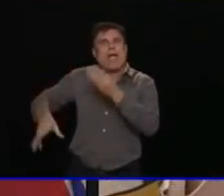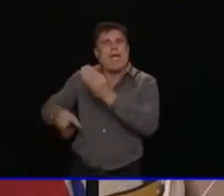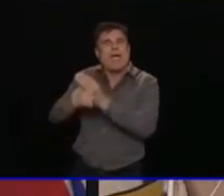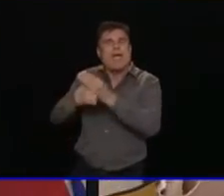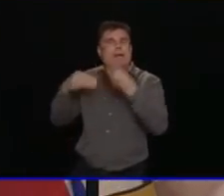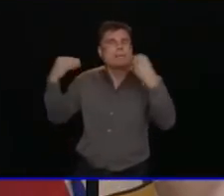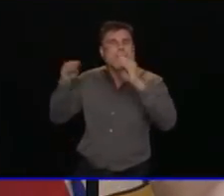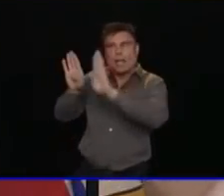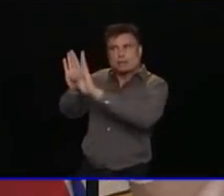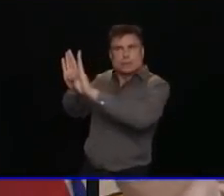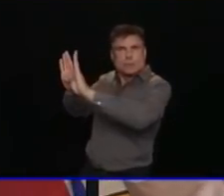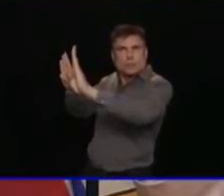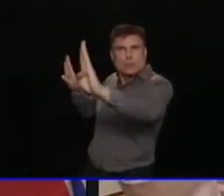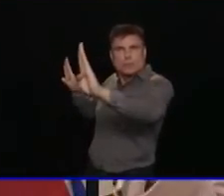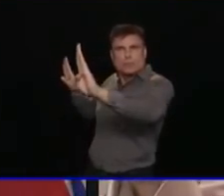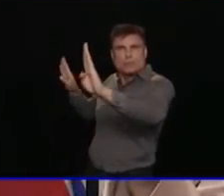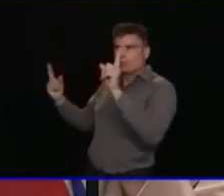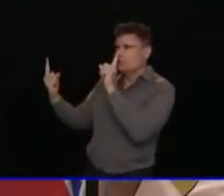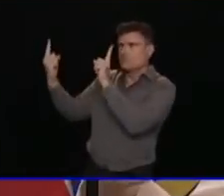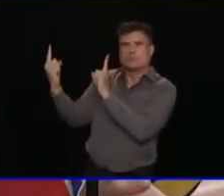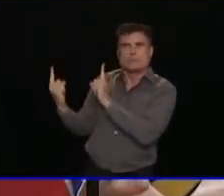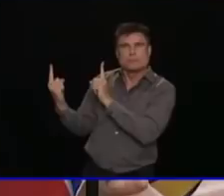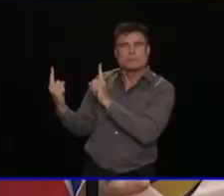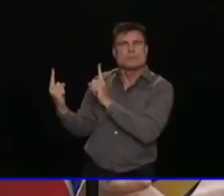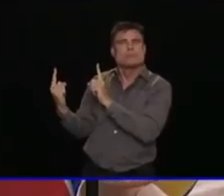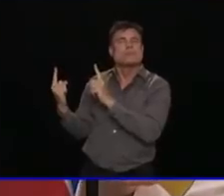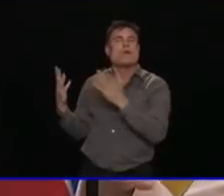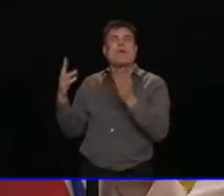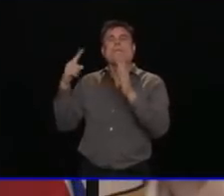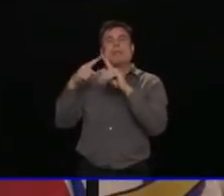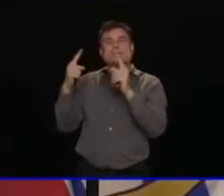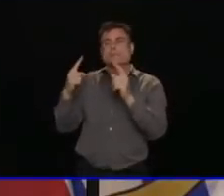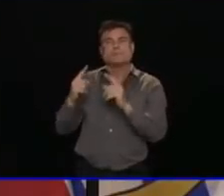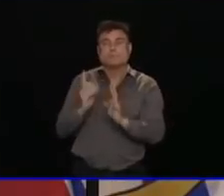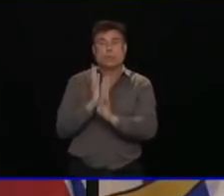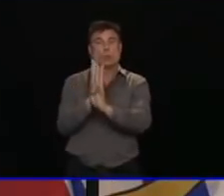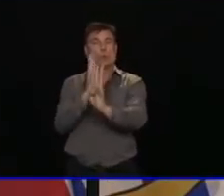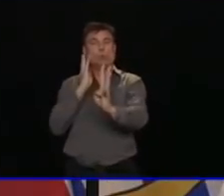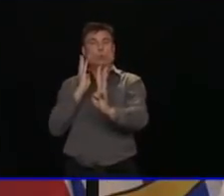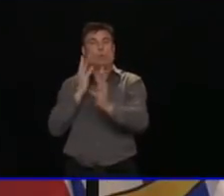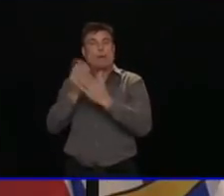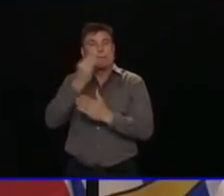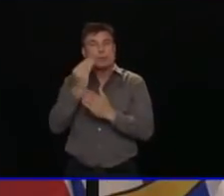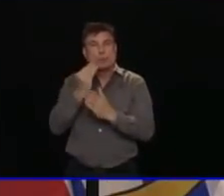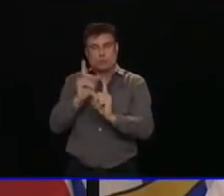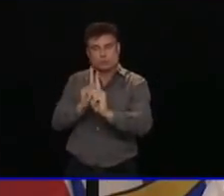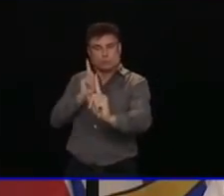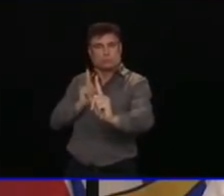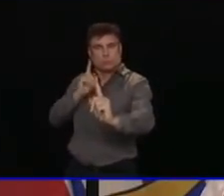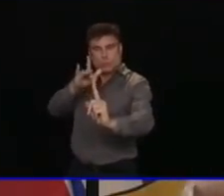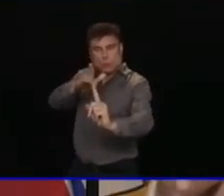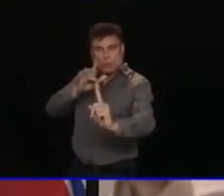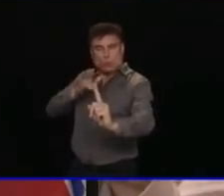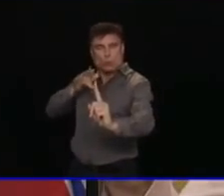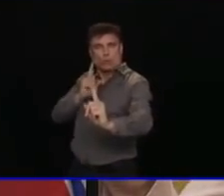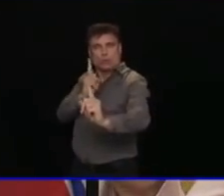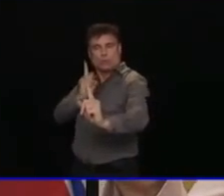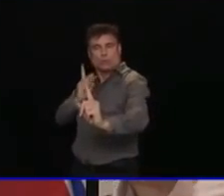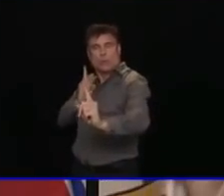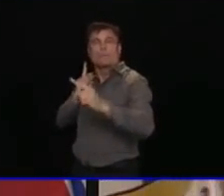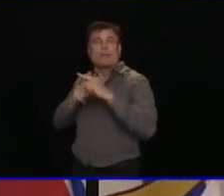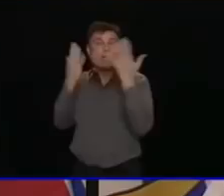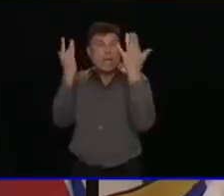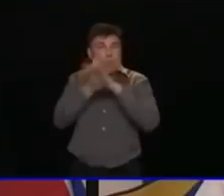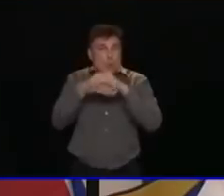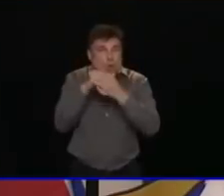us go to our office safely with small numbers of people. So we're not rapidly